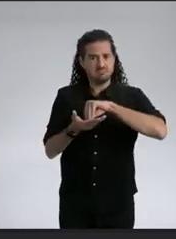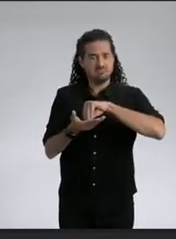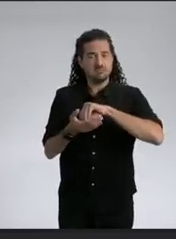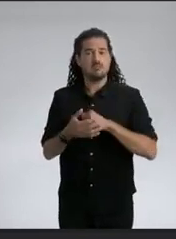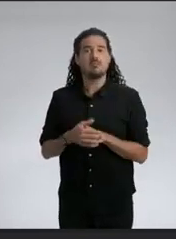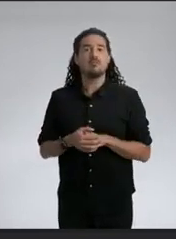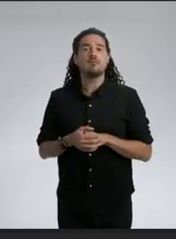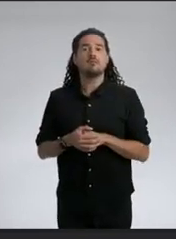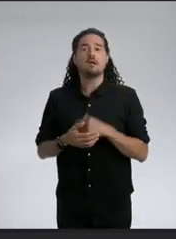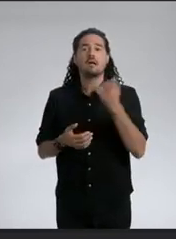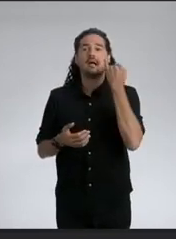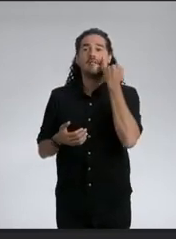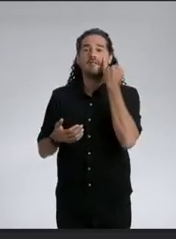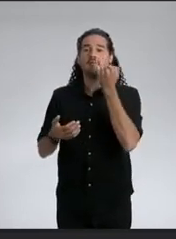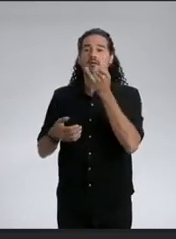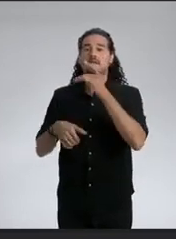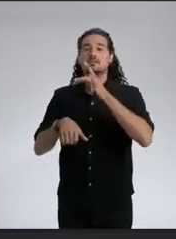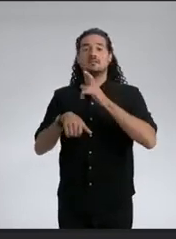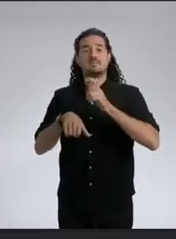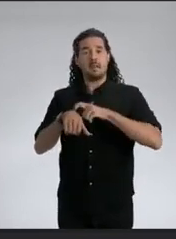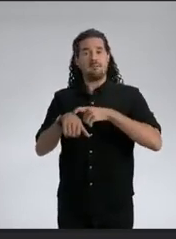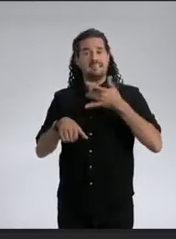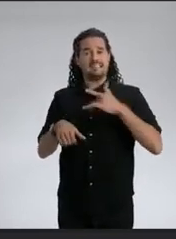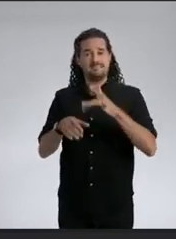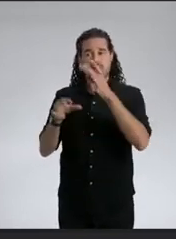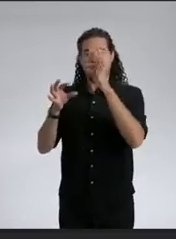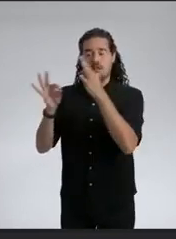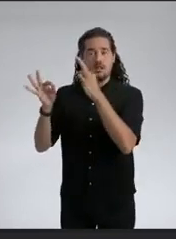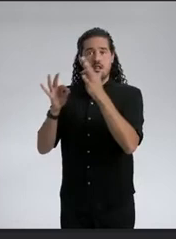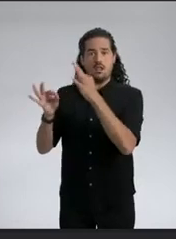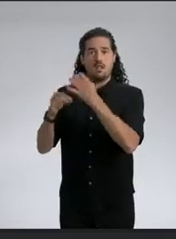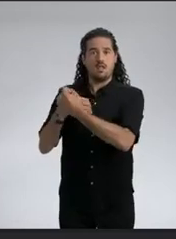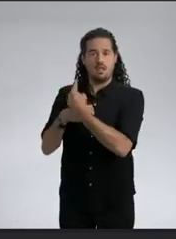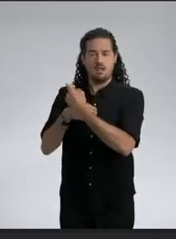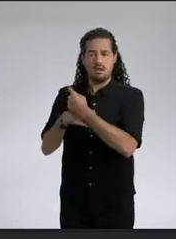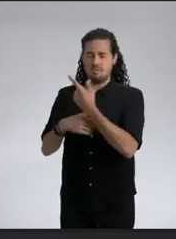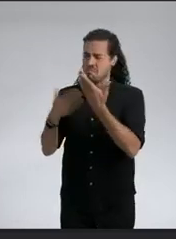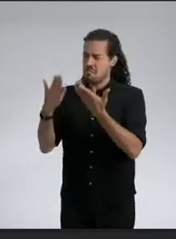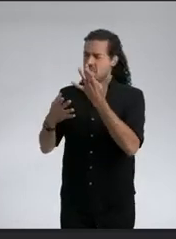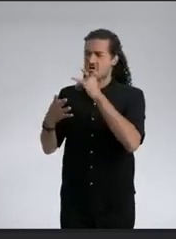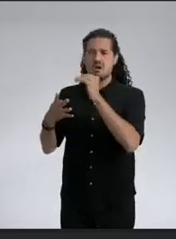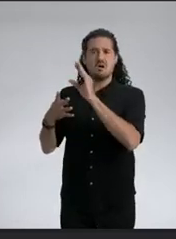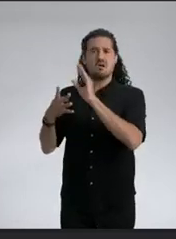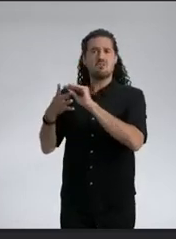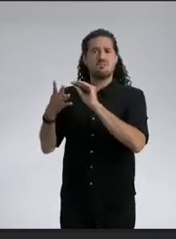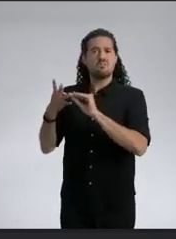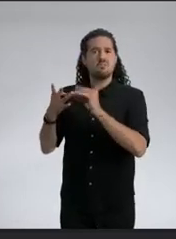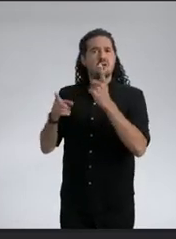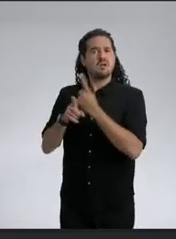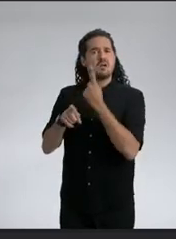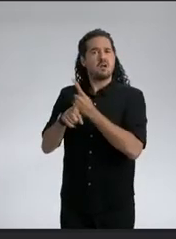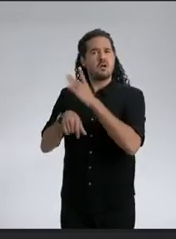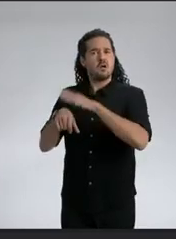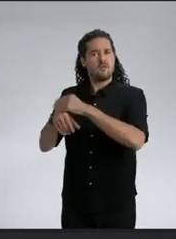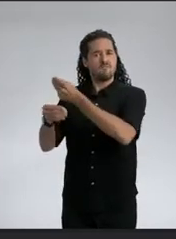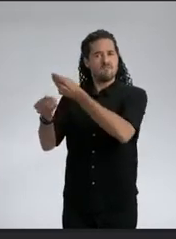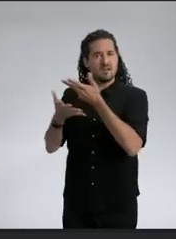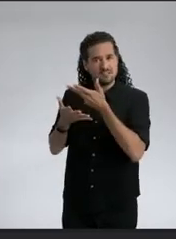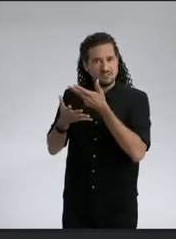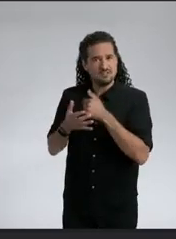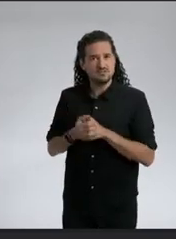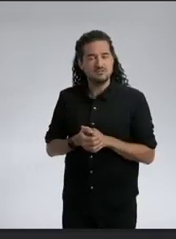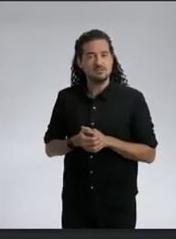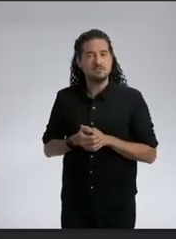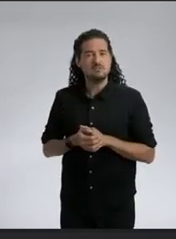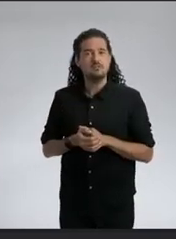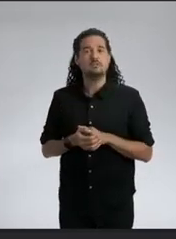is interacting with an app's time-sensitive notifications, then the system might suggest reverting them back to active notifications. The same goes for when an